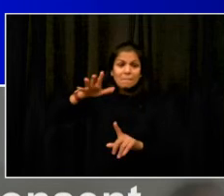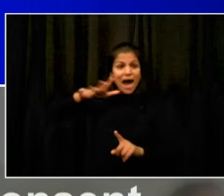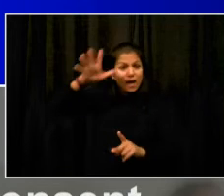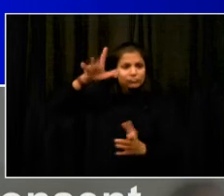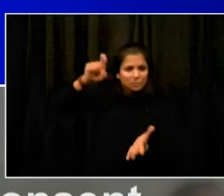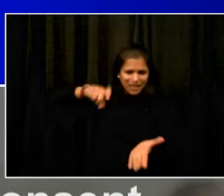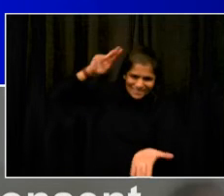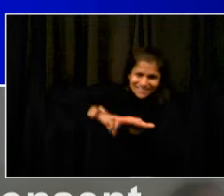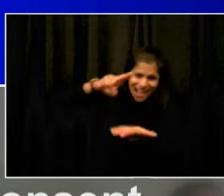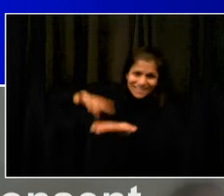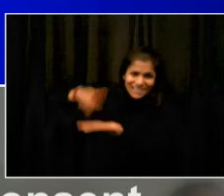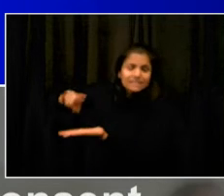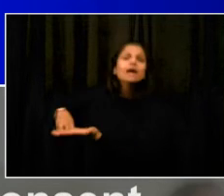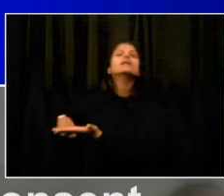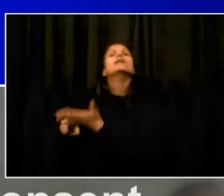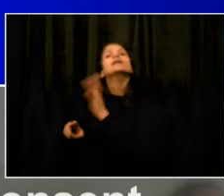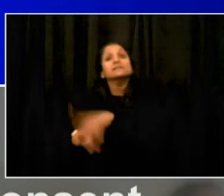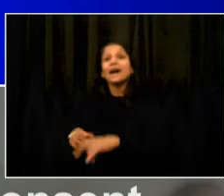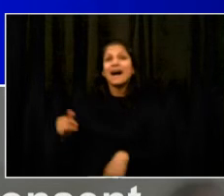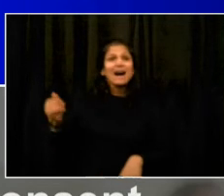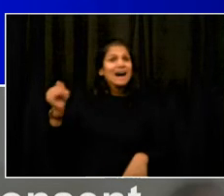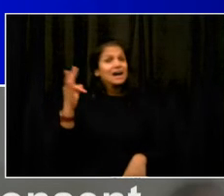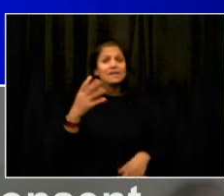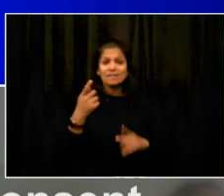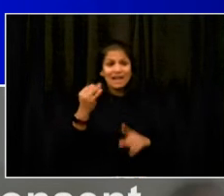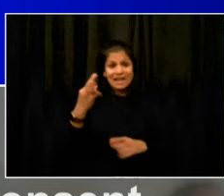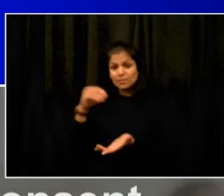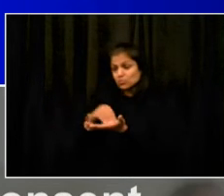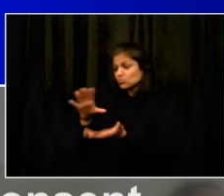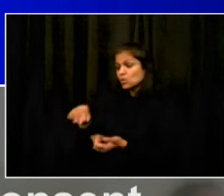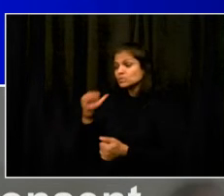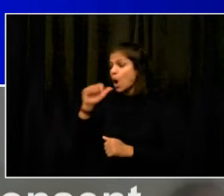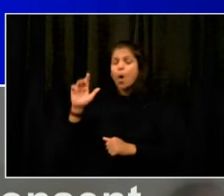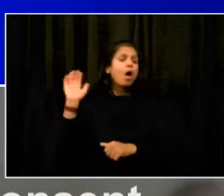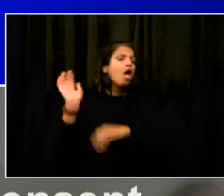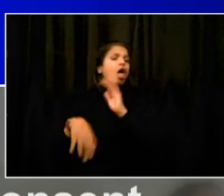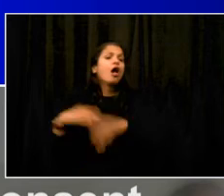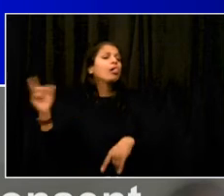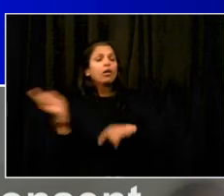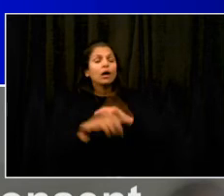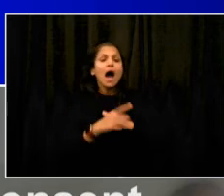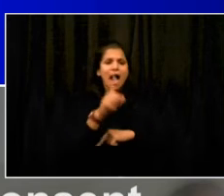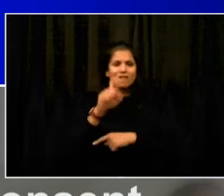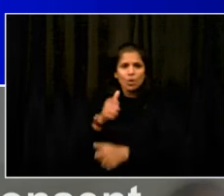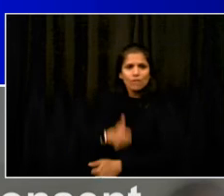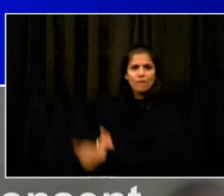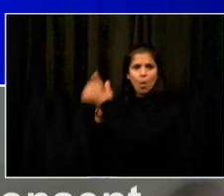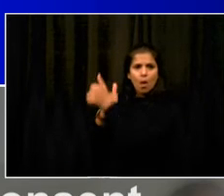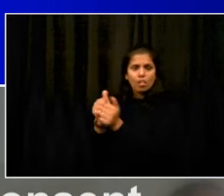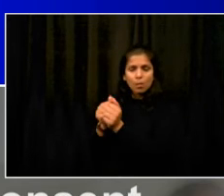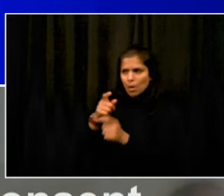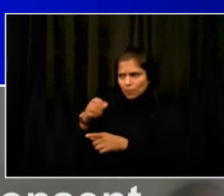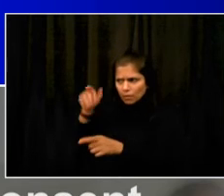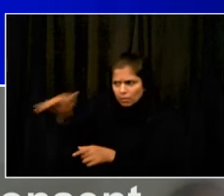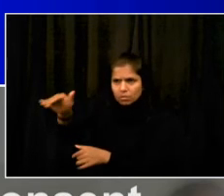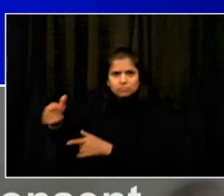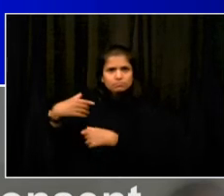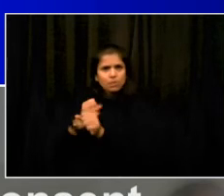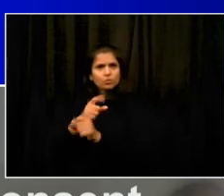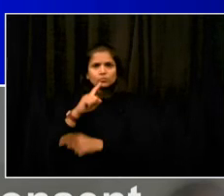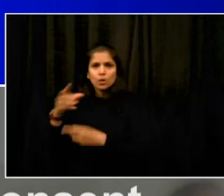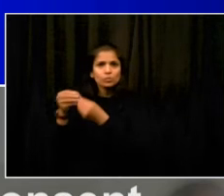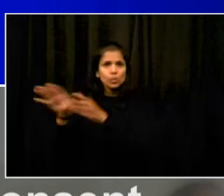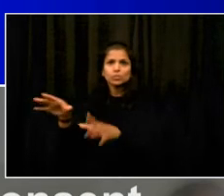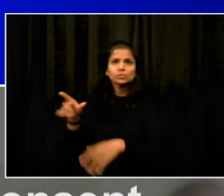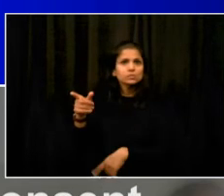by them. If you want your child in school, your child needs to show up in school. If you don't want your child in school, you want them in all remote, that's great. We can do that too. But